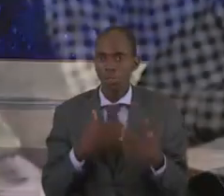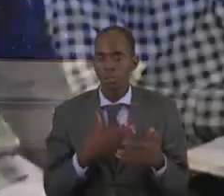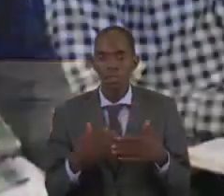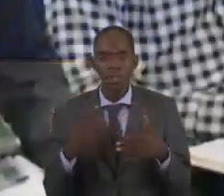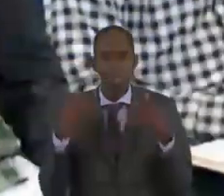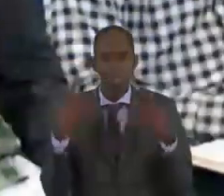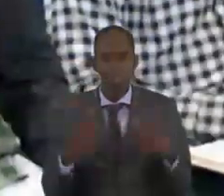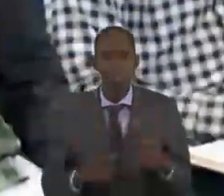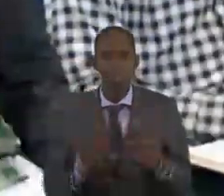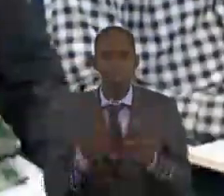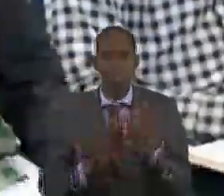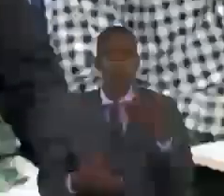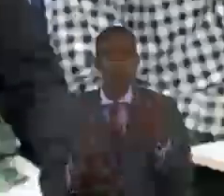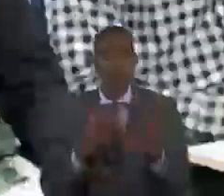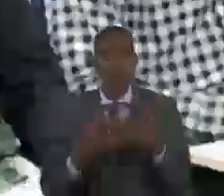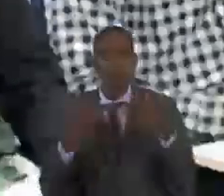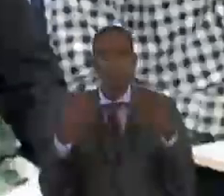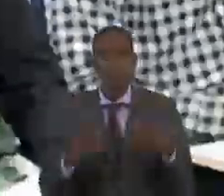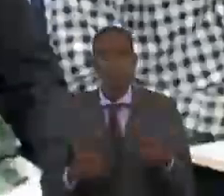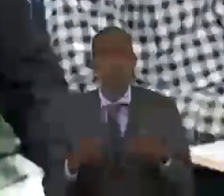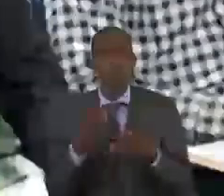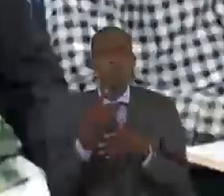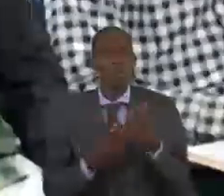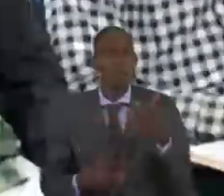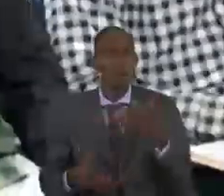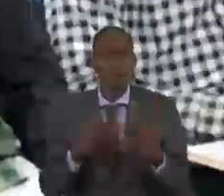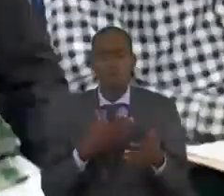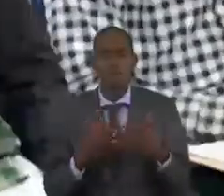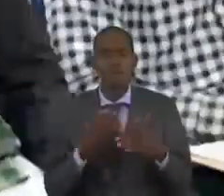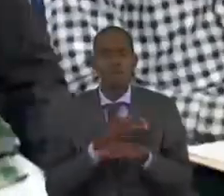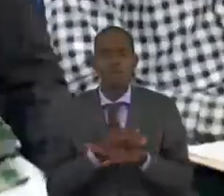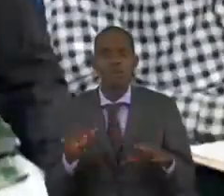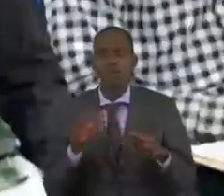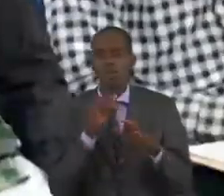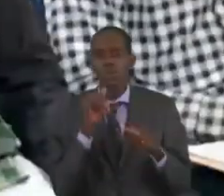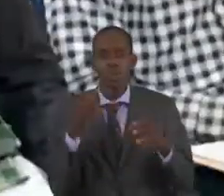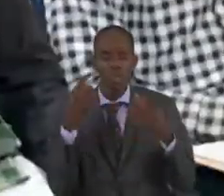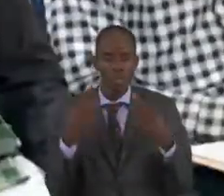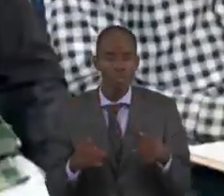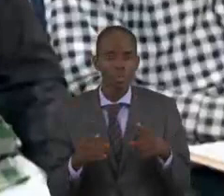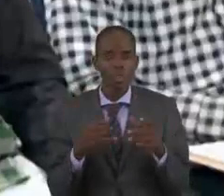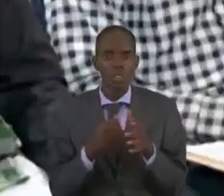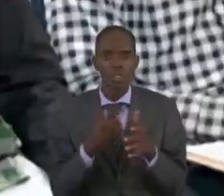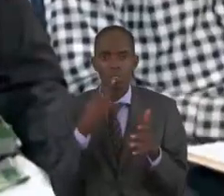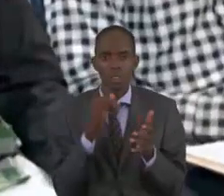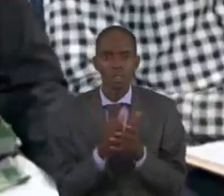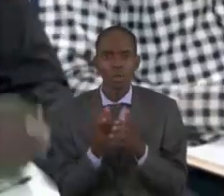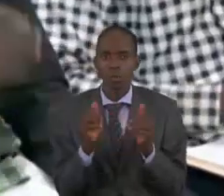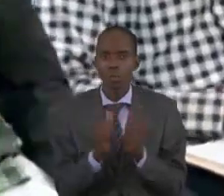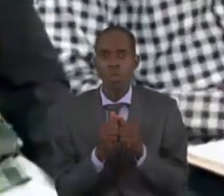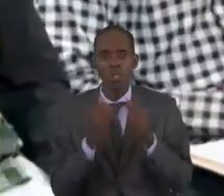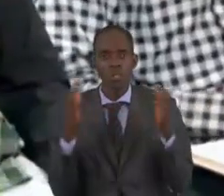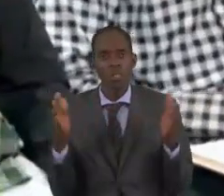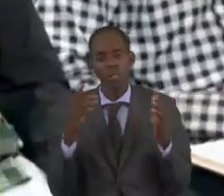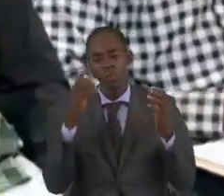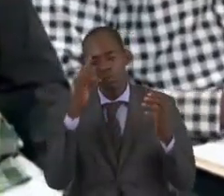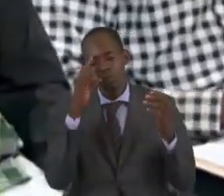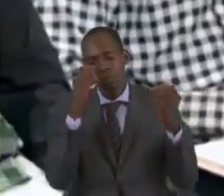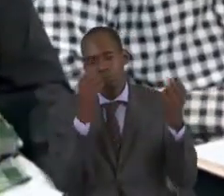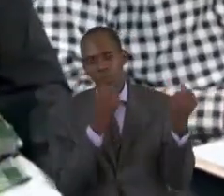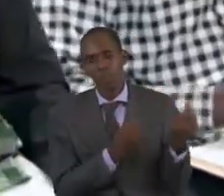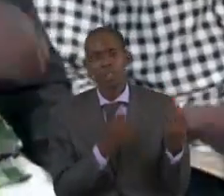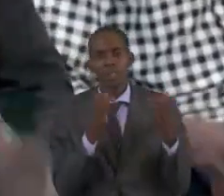betides, whatever happens, whatever does not happen. It says, without faith, the faith